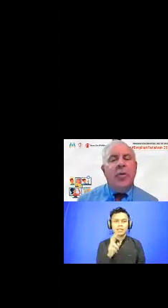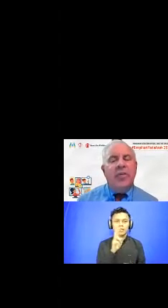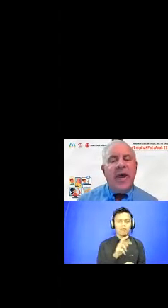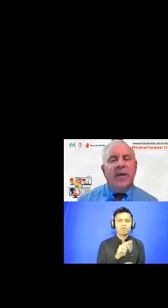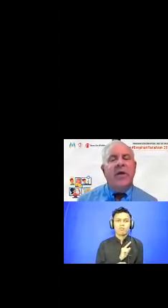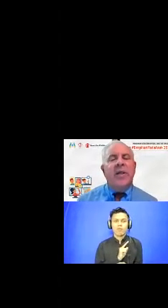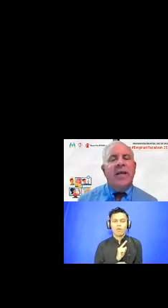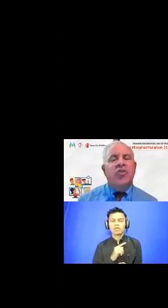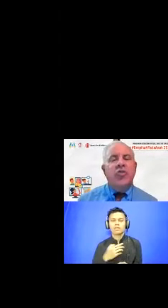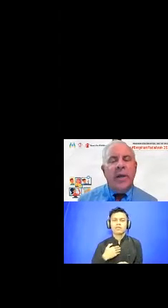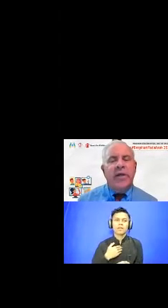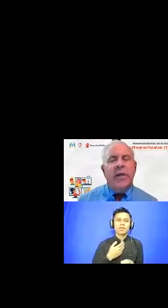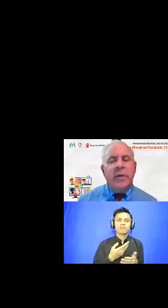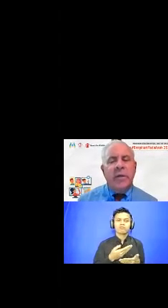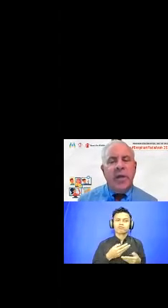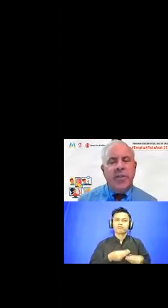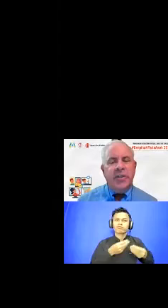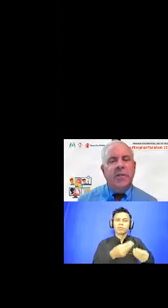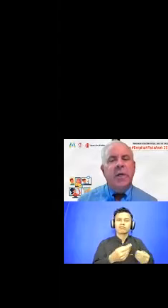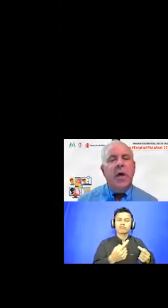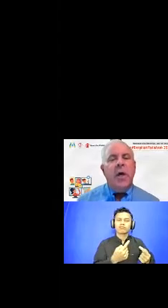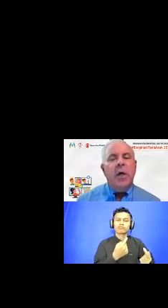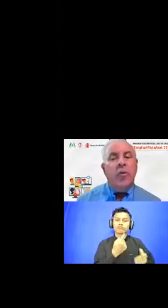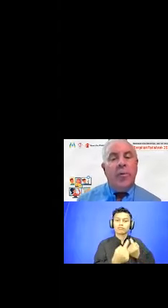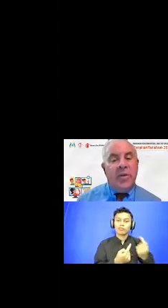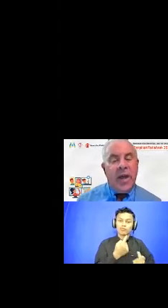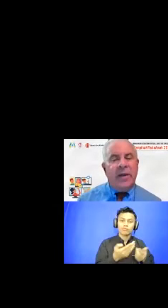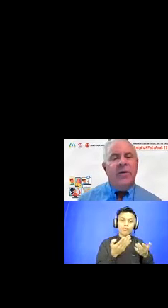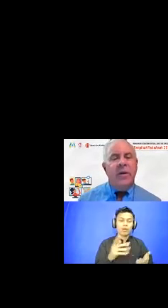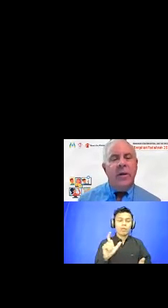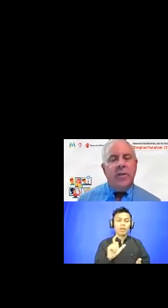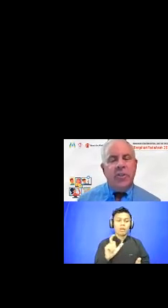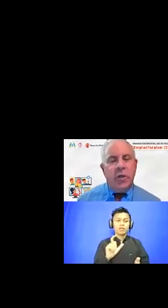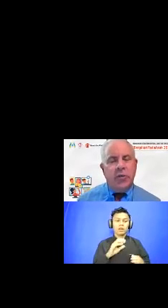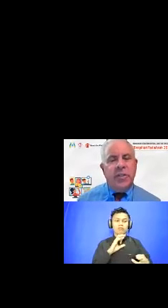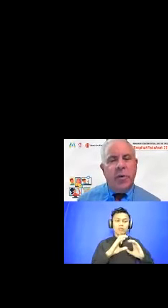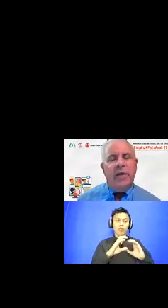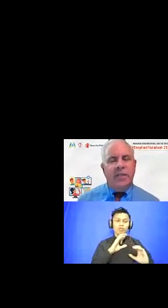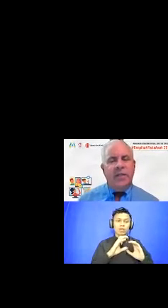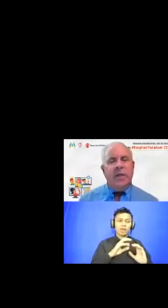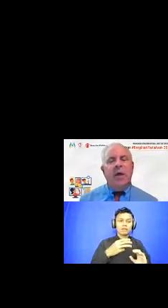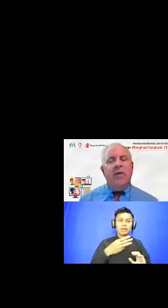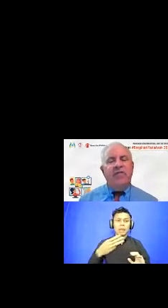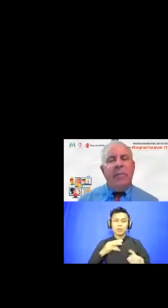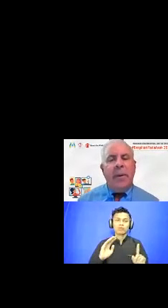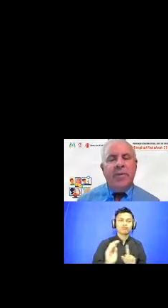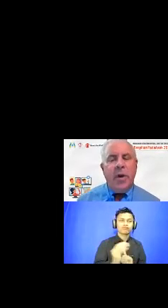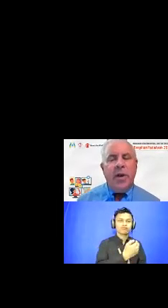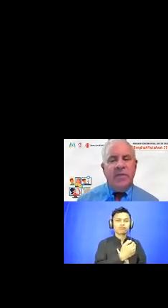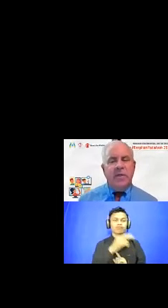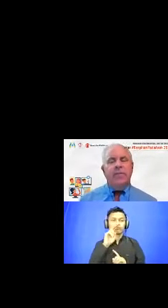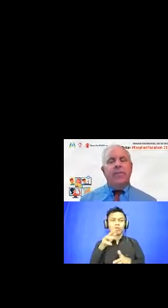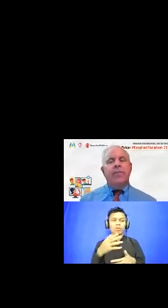how to protect electronic communications, to protect children's privacy, family